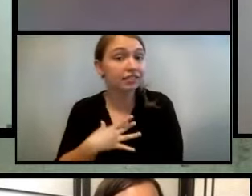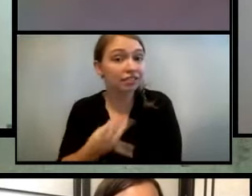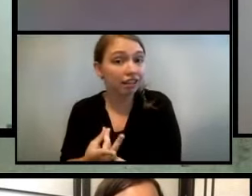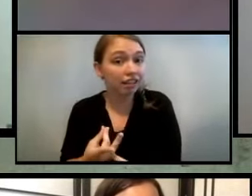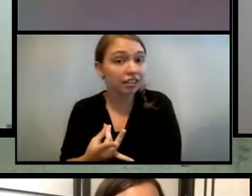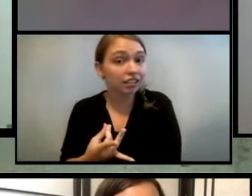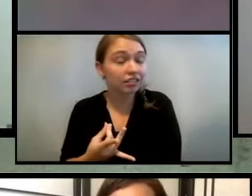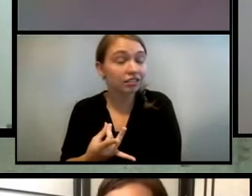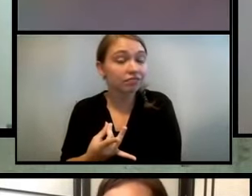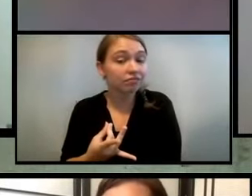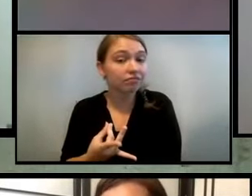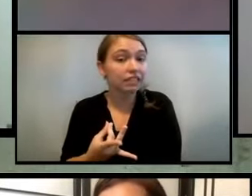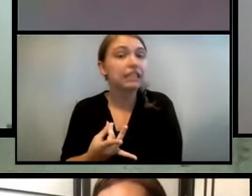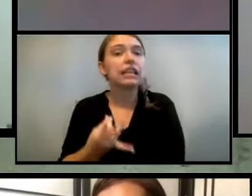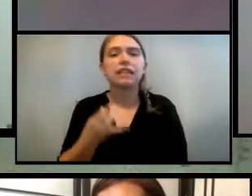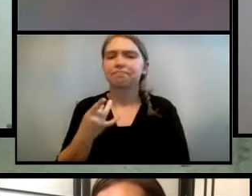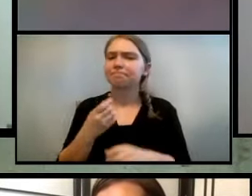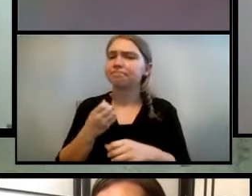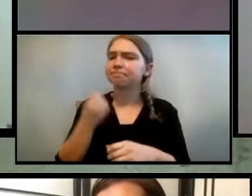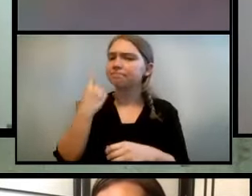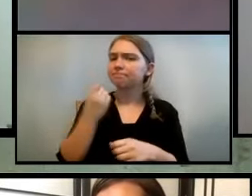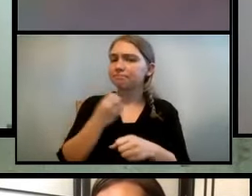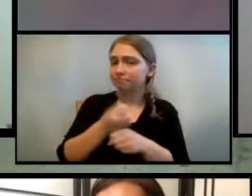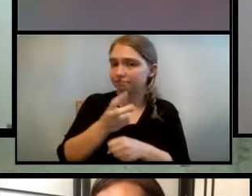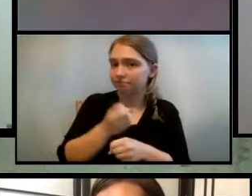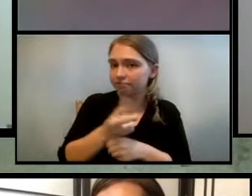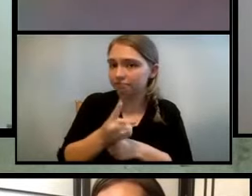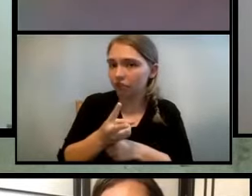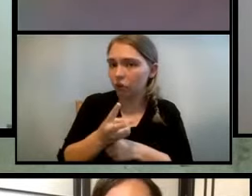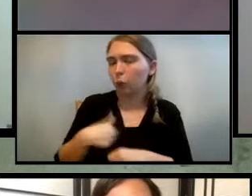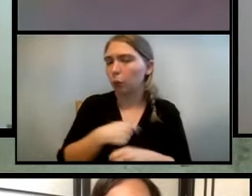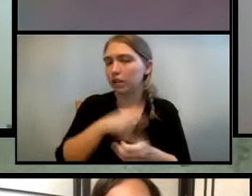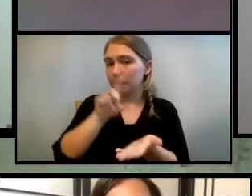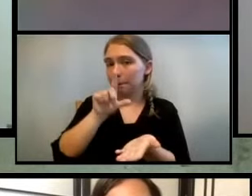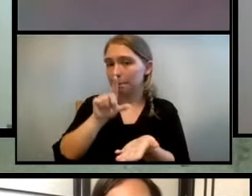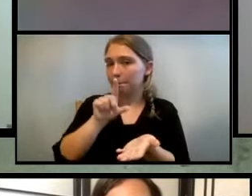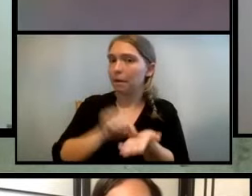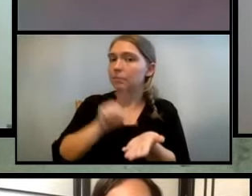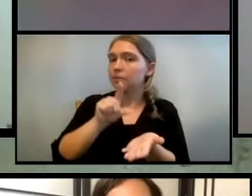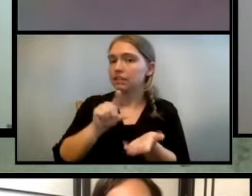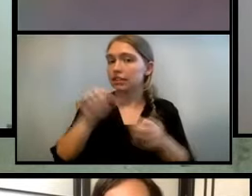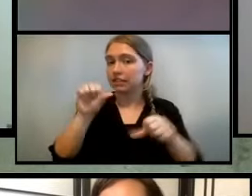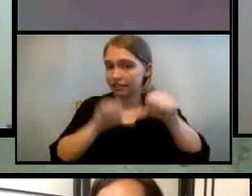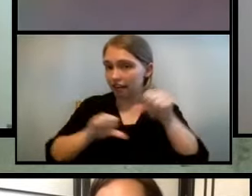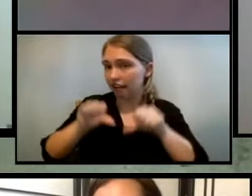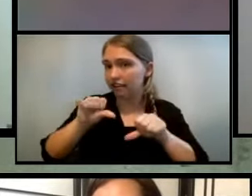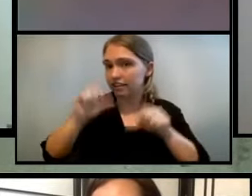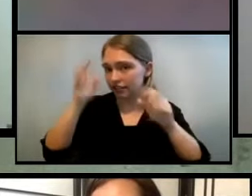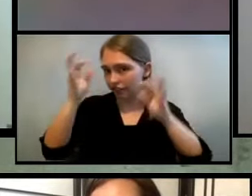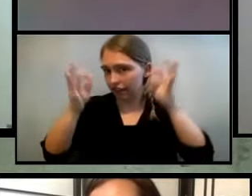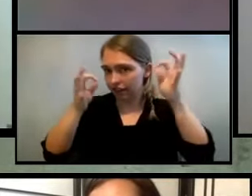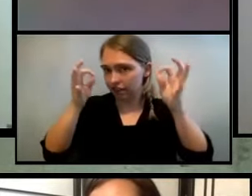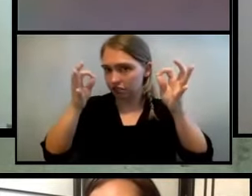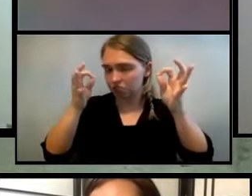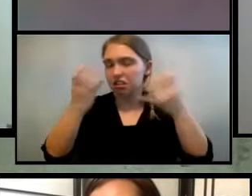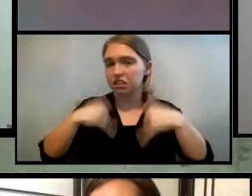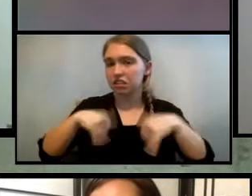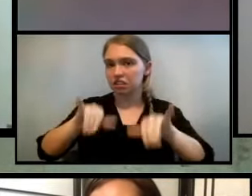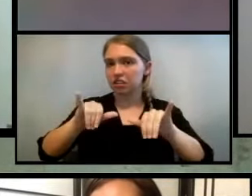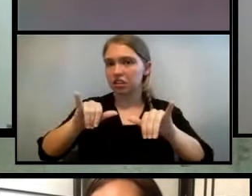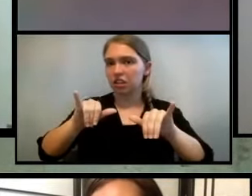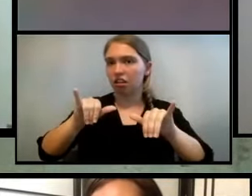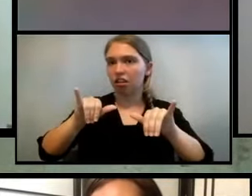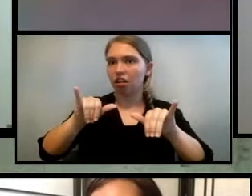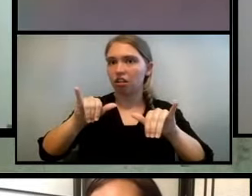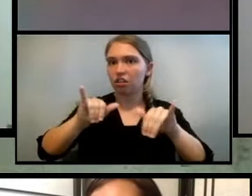of a risk, every 2 years we publish some science fantasy special issues that are still fantastical, but are